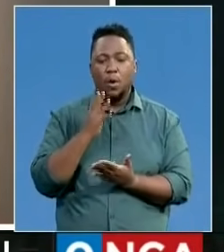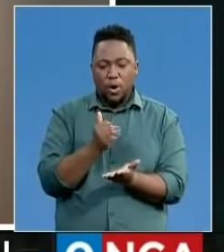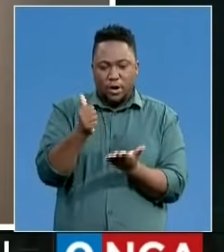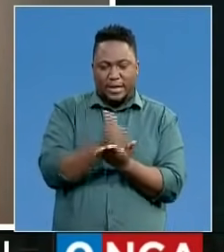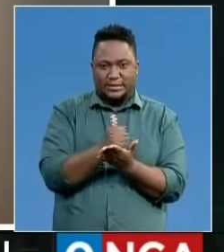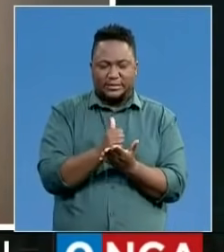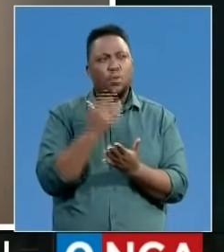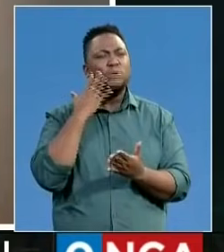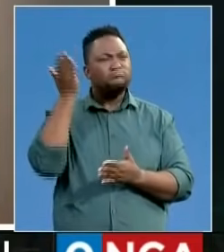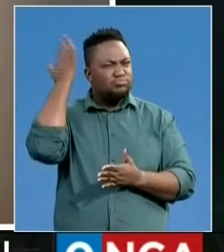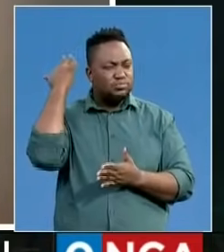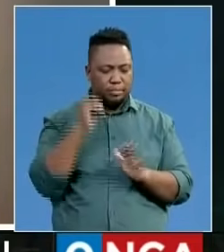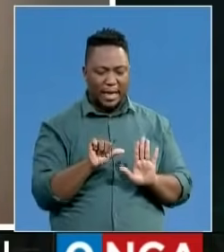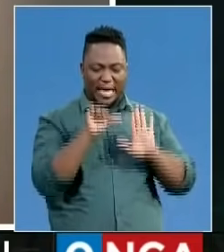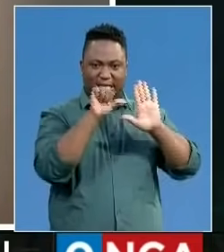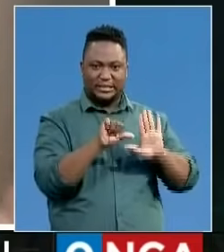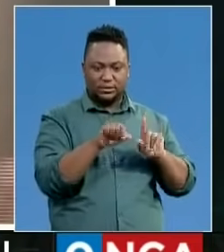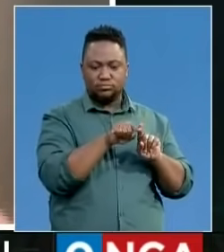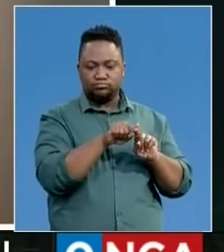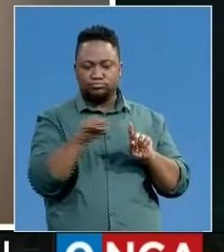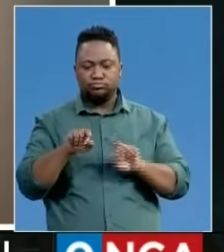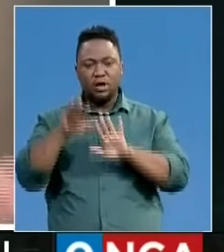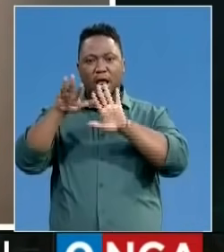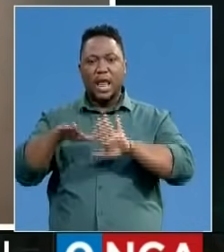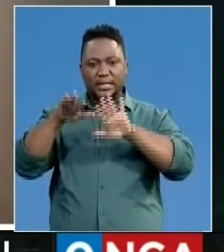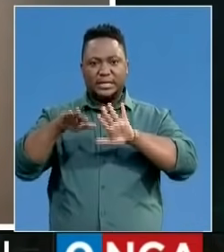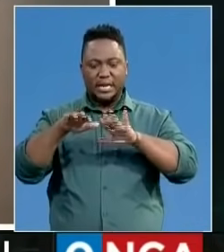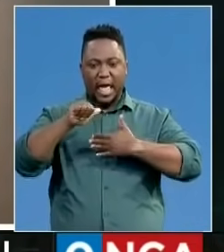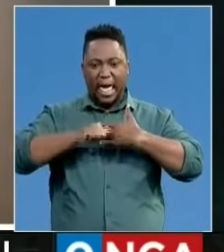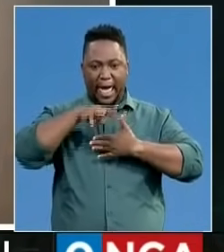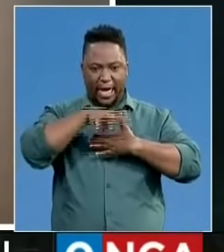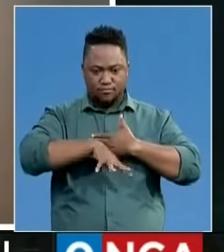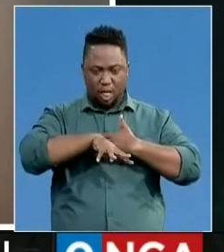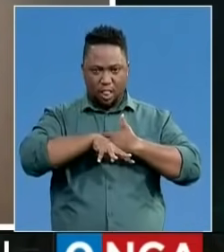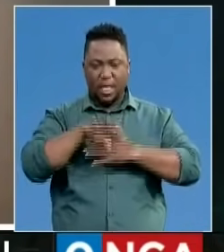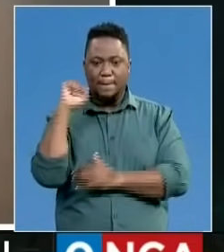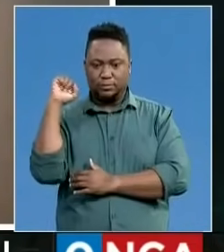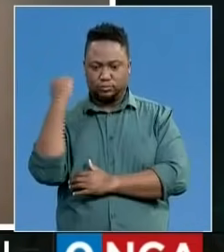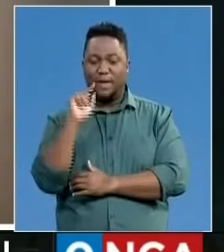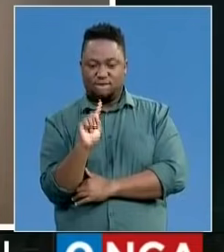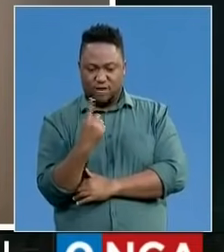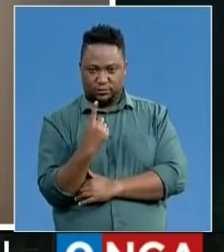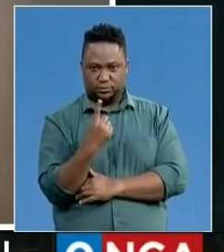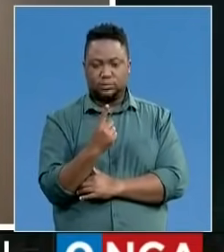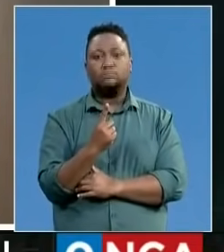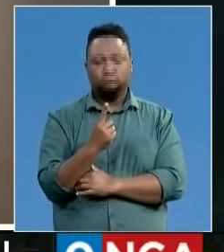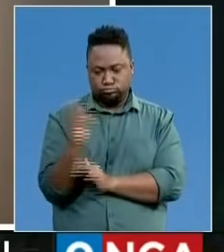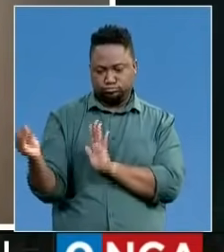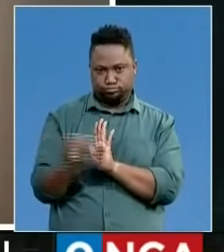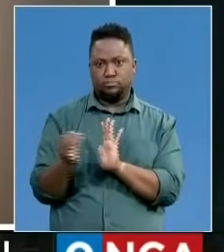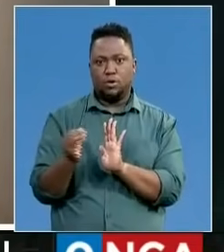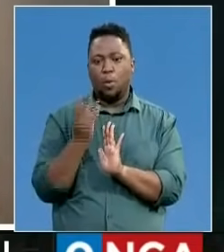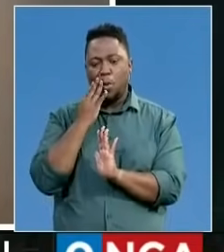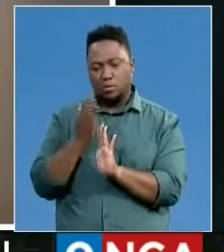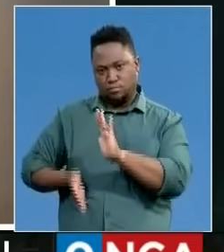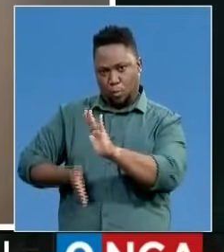the 16th and the 19th of April will be scheduled by the system automatically first. So what our team has